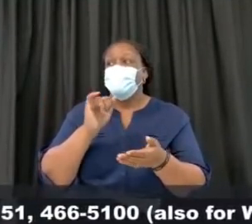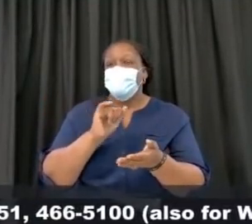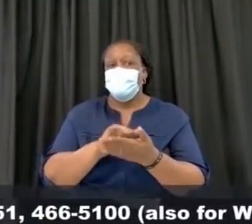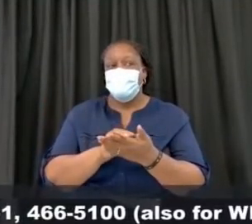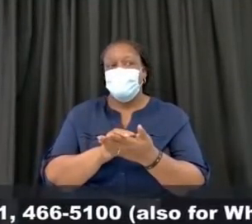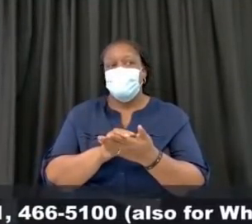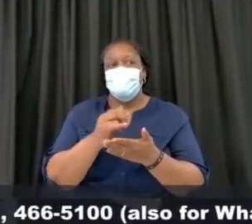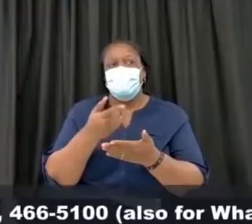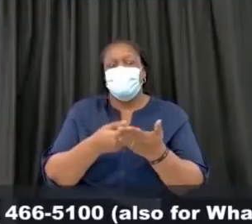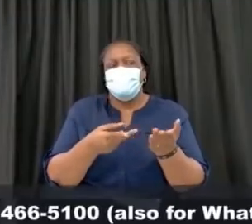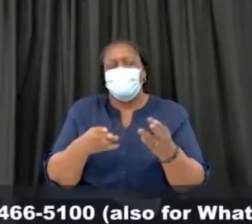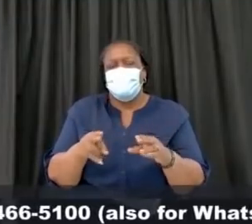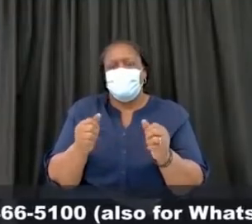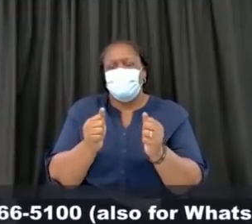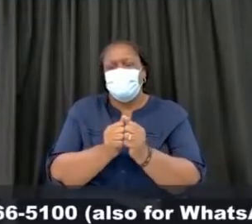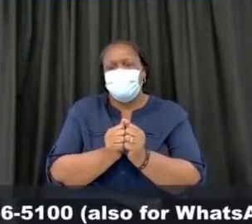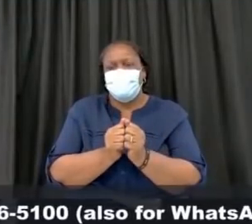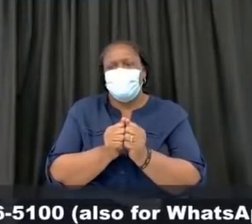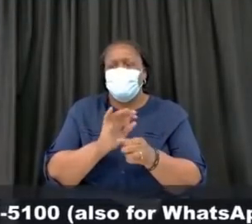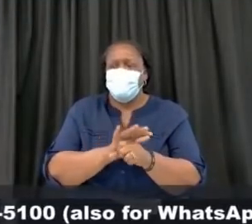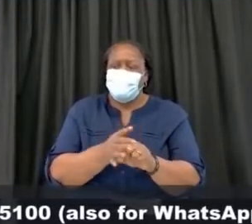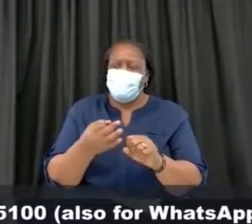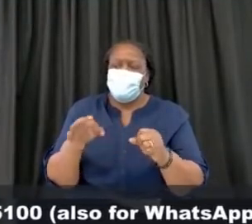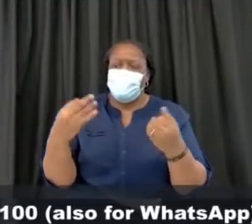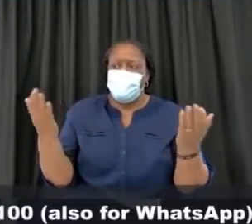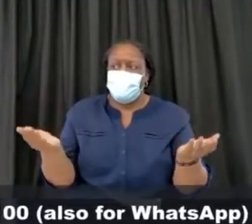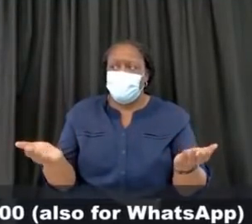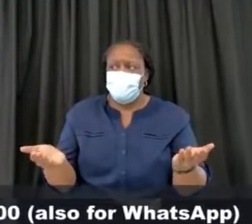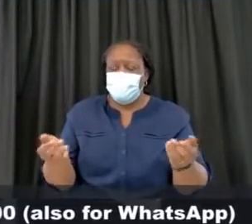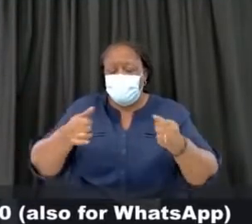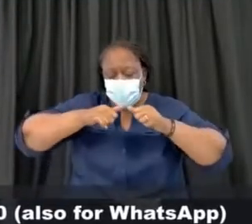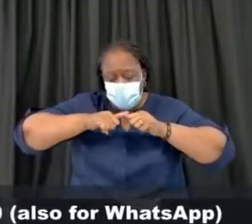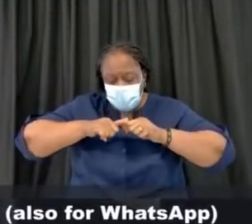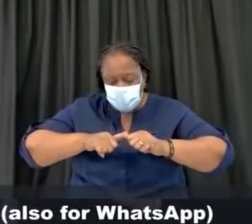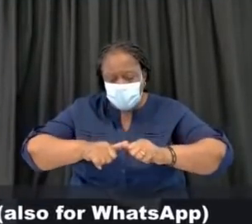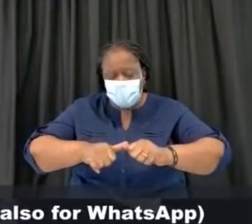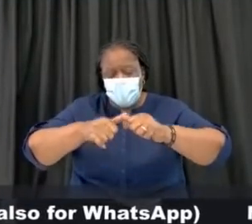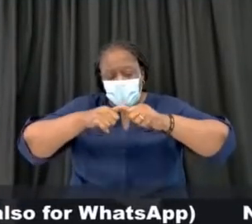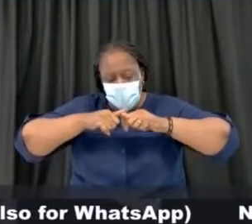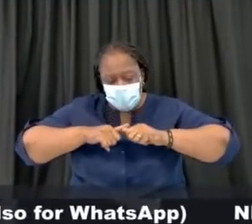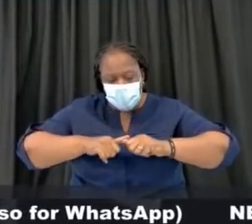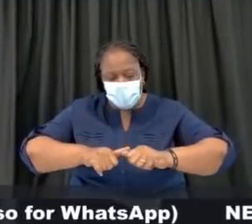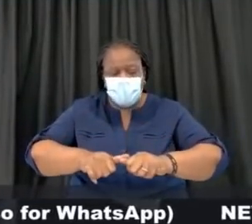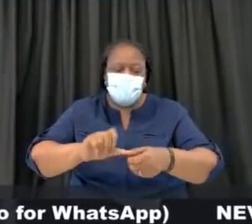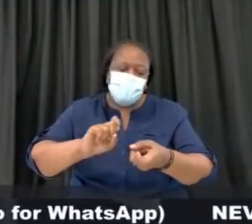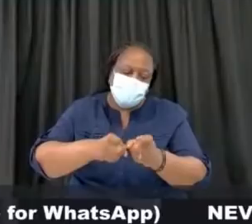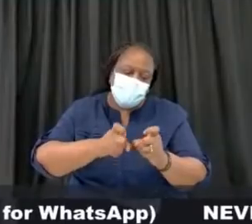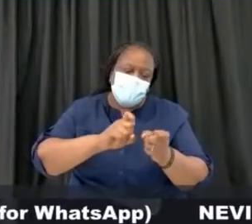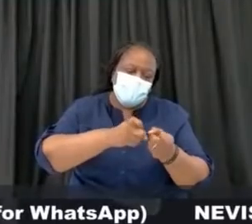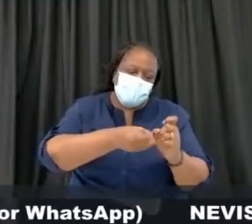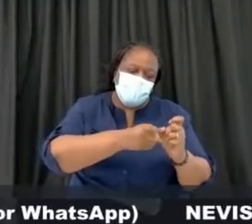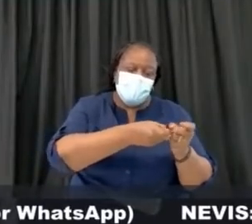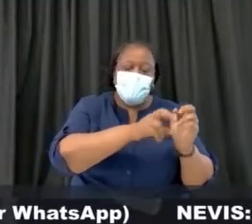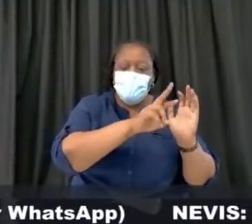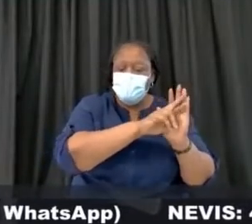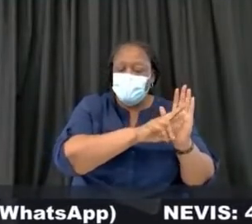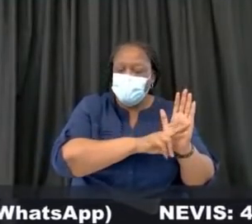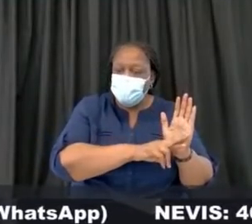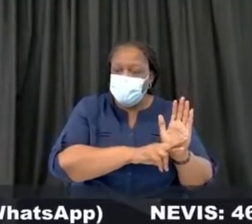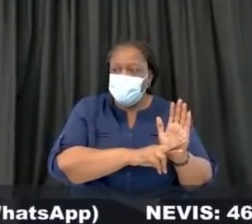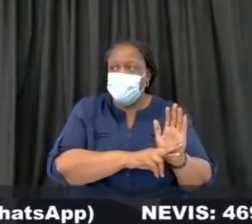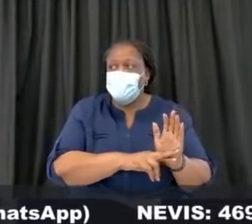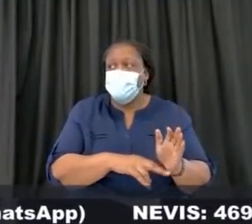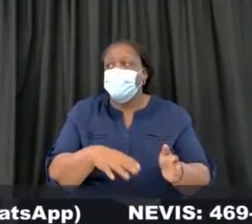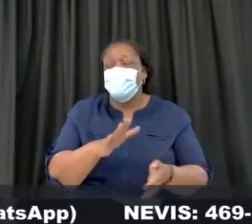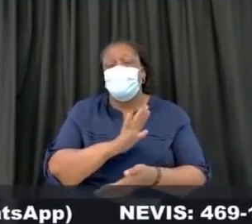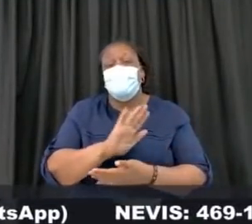with COVID-19. So we continue to revise these protocols on a regular basis.